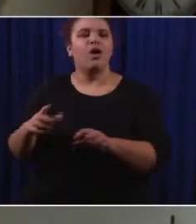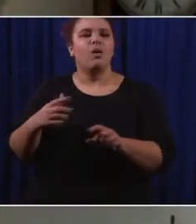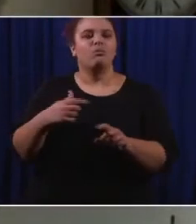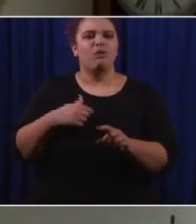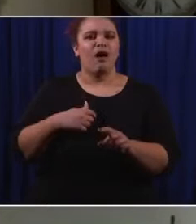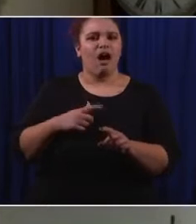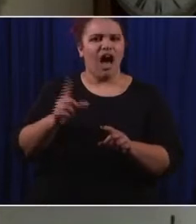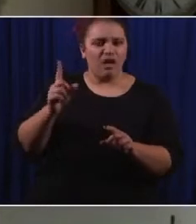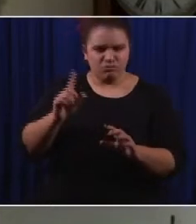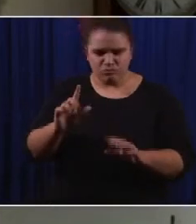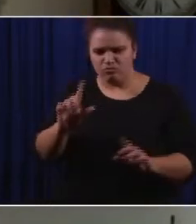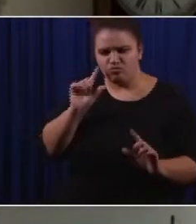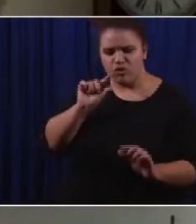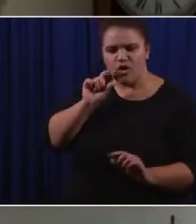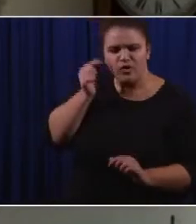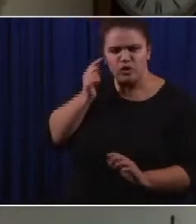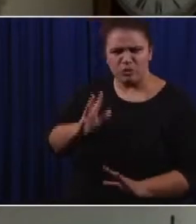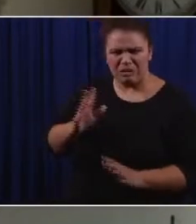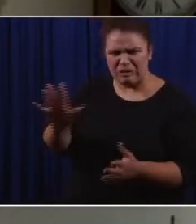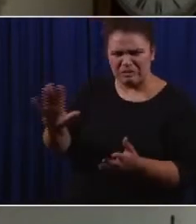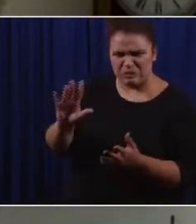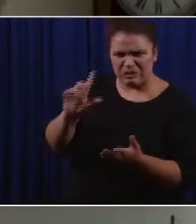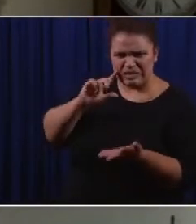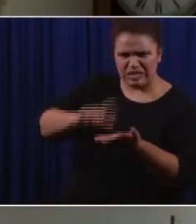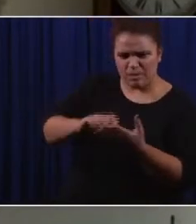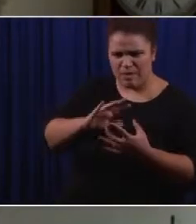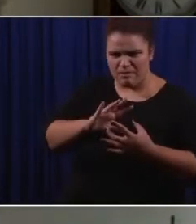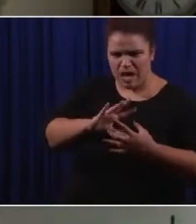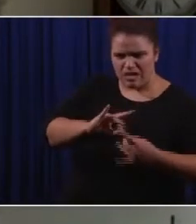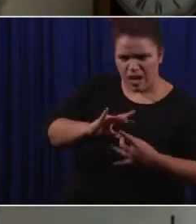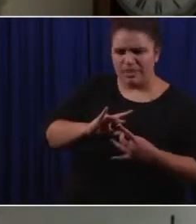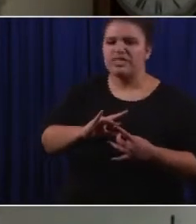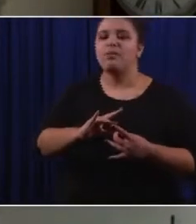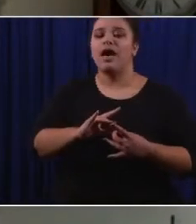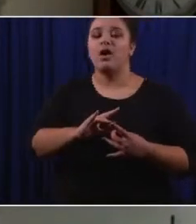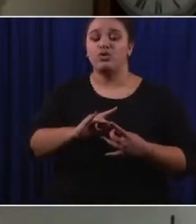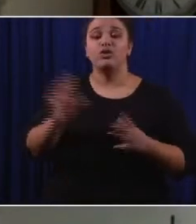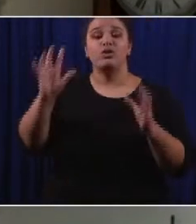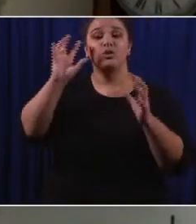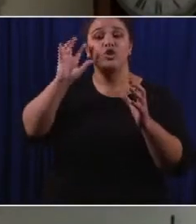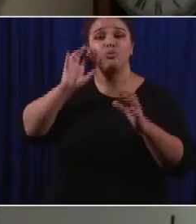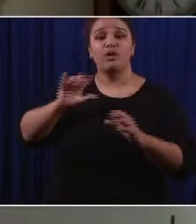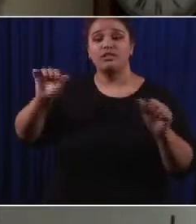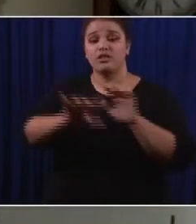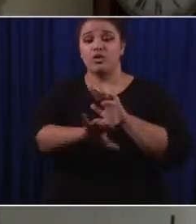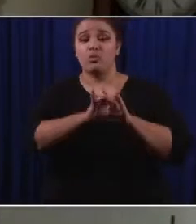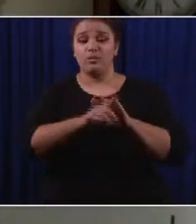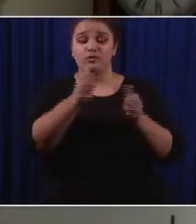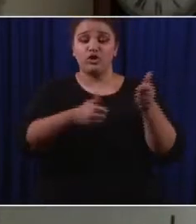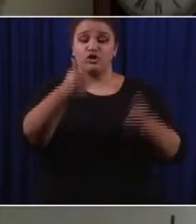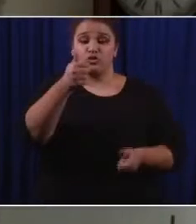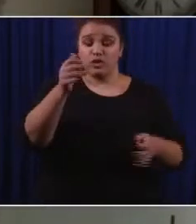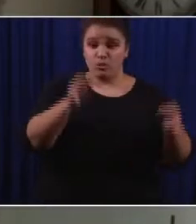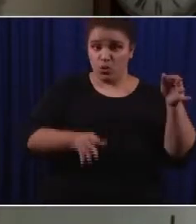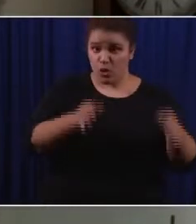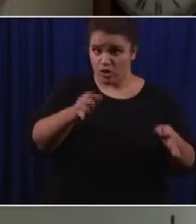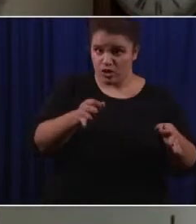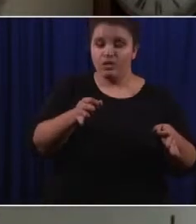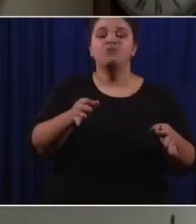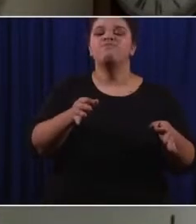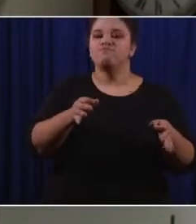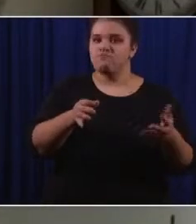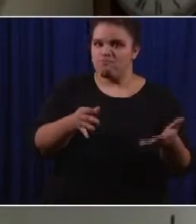As I think as you could tell by my comments about President Trump's appointments to the court, like strict